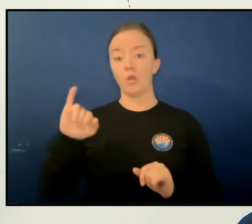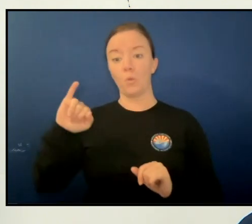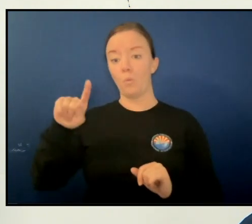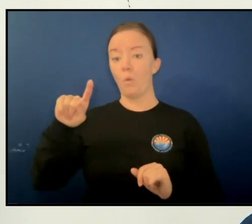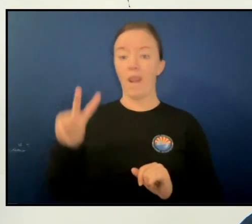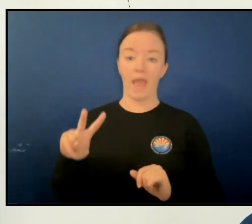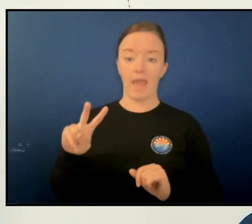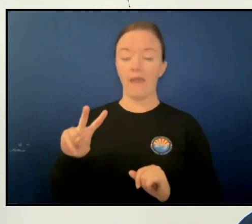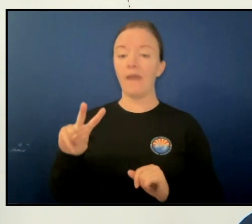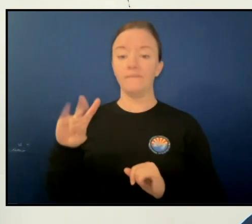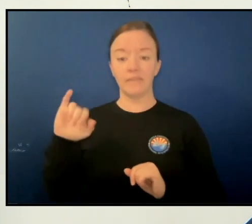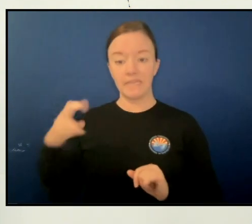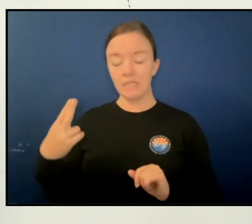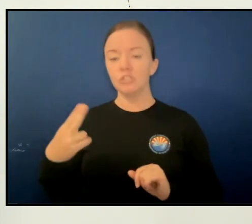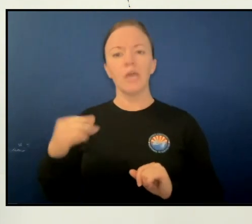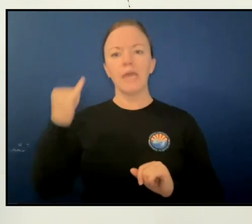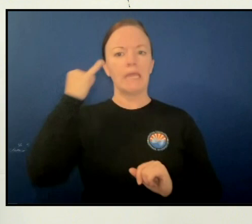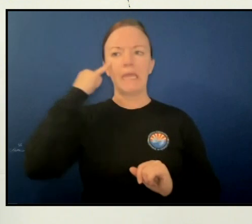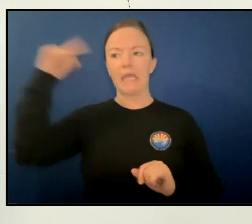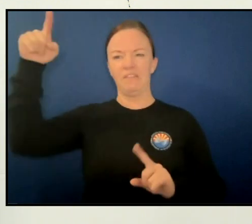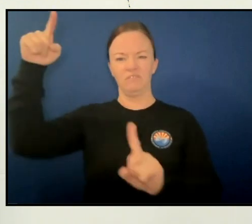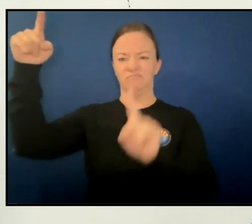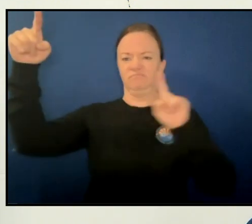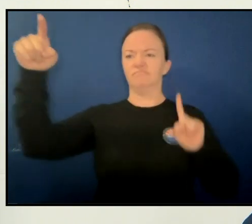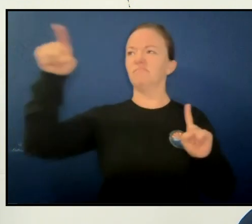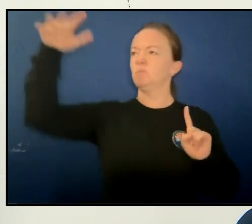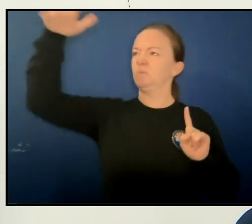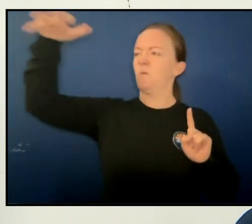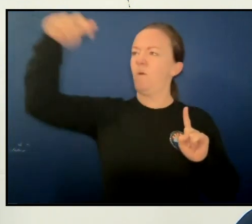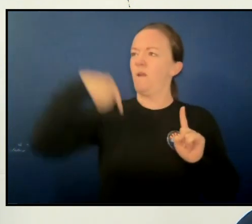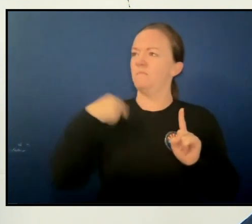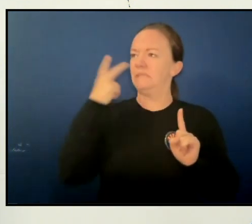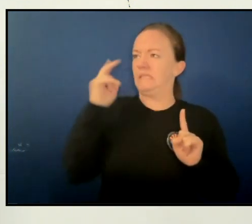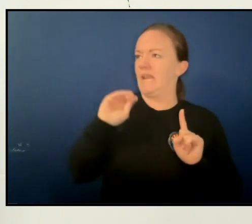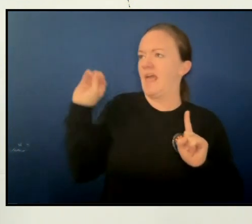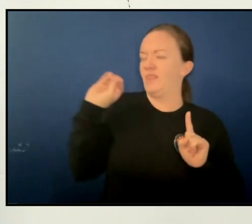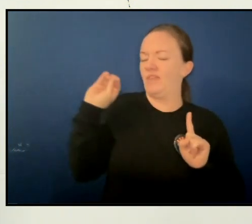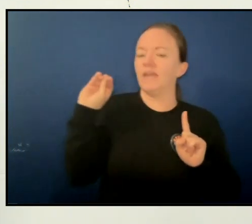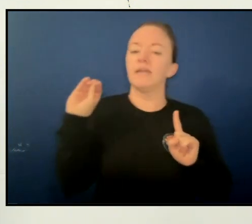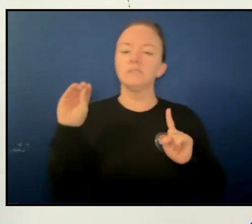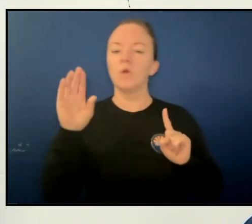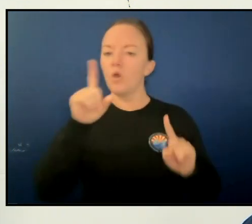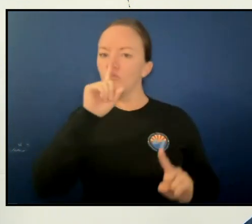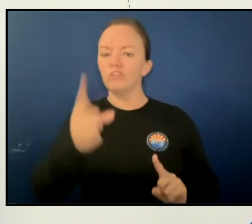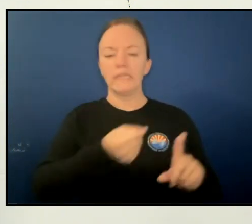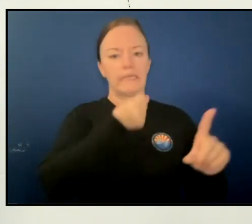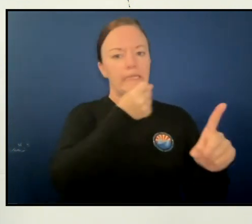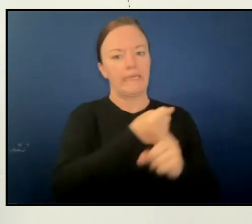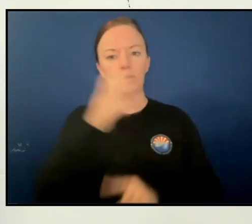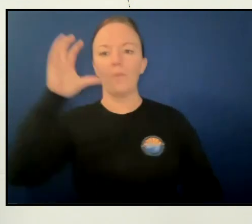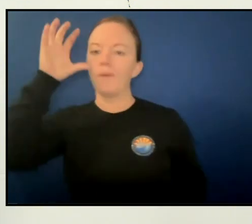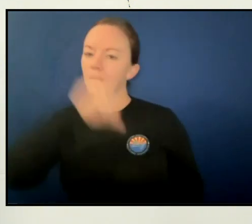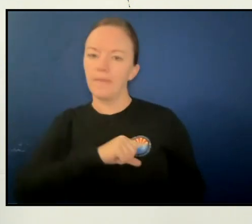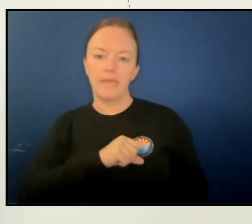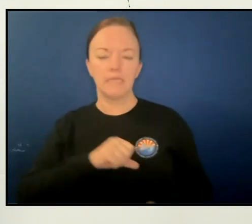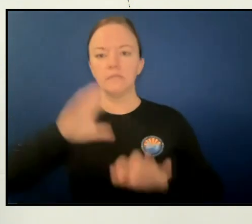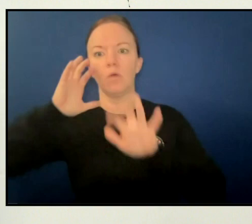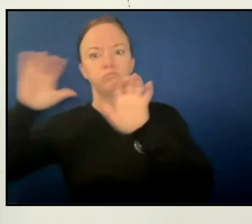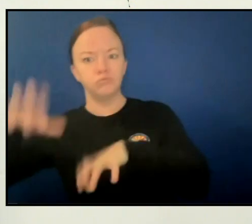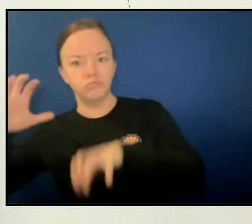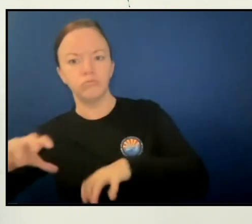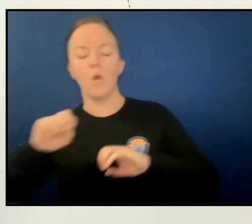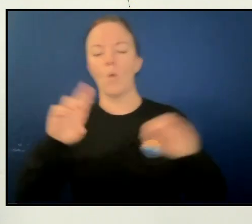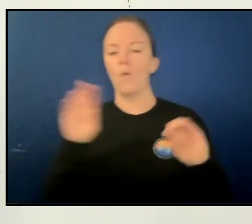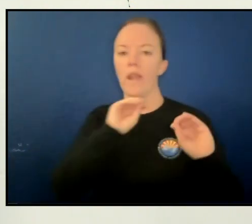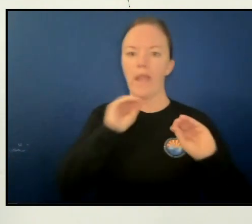see anything at all. So it's really hit or miss, all or nothing when it comes to these storms.